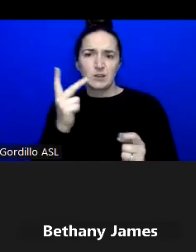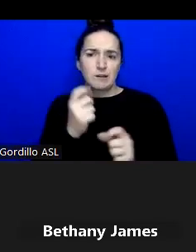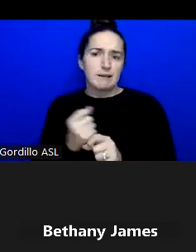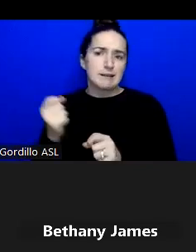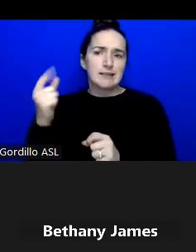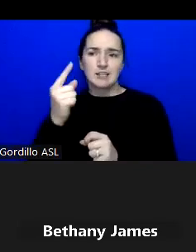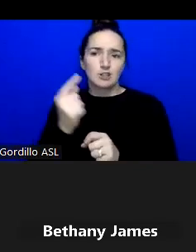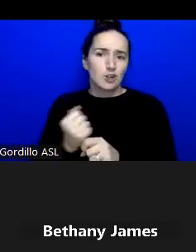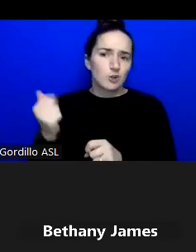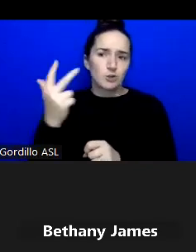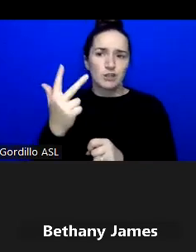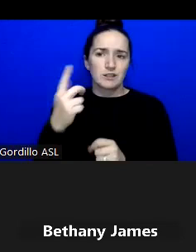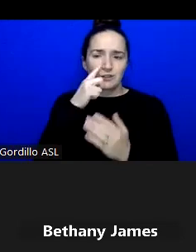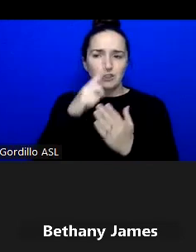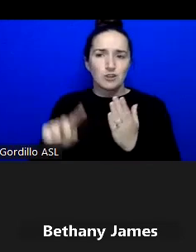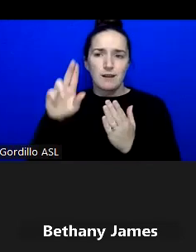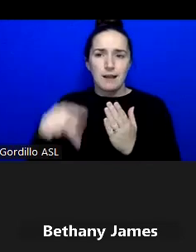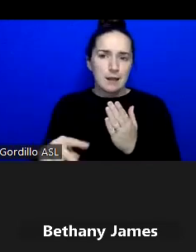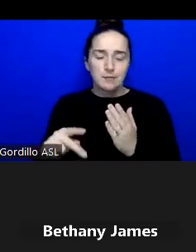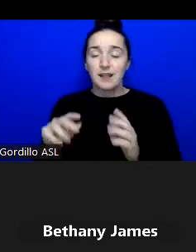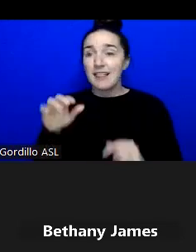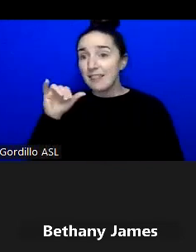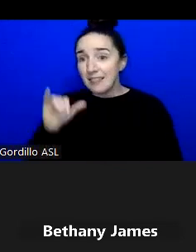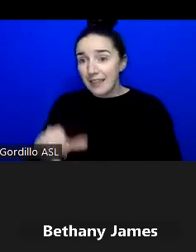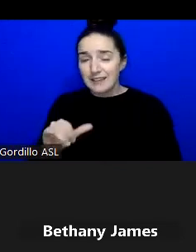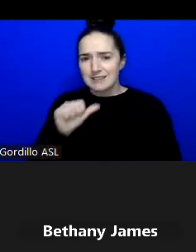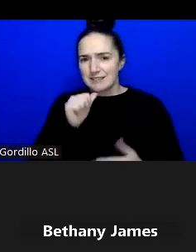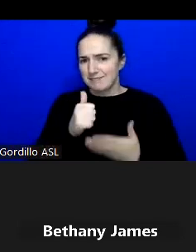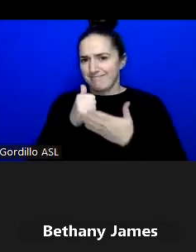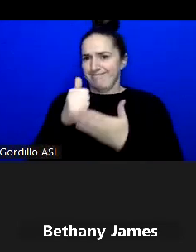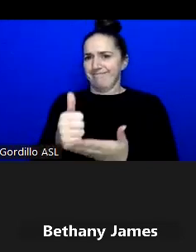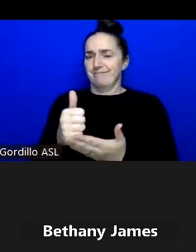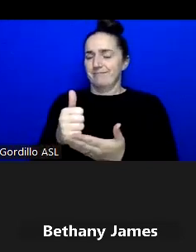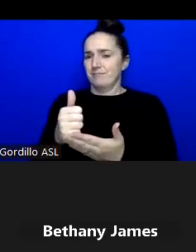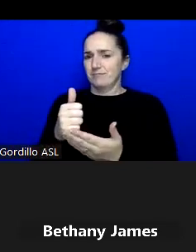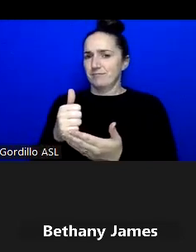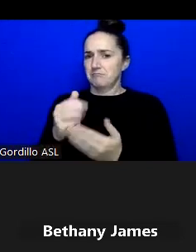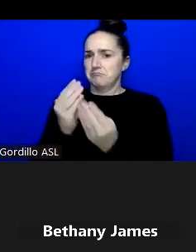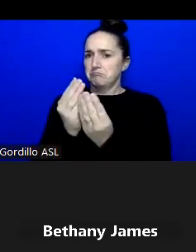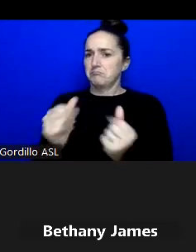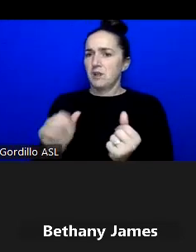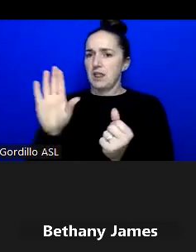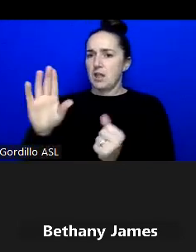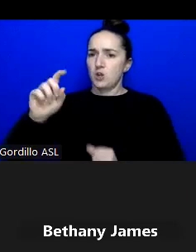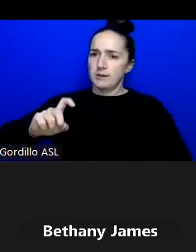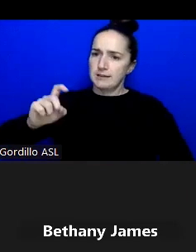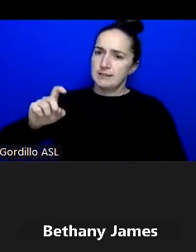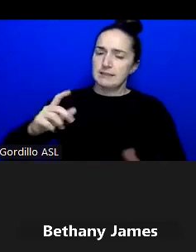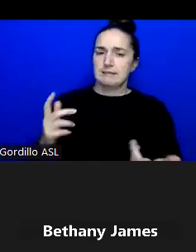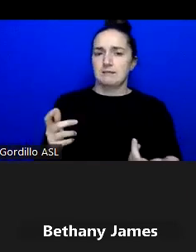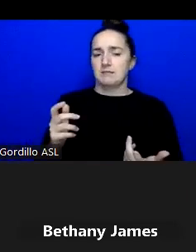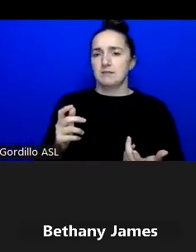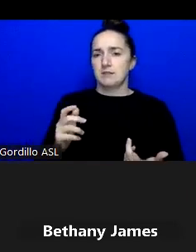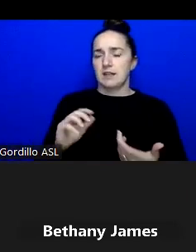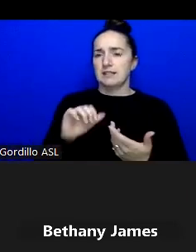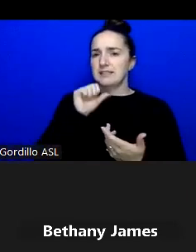is. And that does not address the patient's needs or their perception of how their hearing loss is impacting their life. So that's